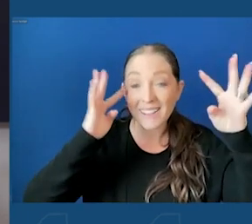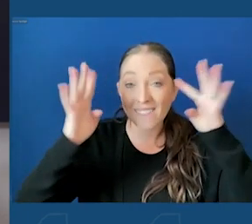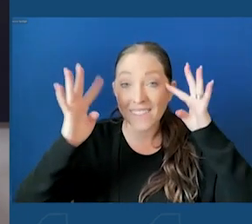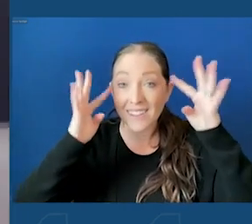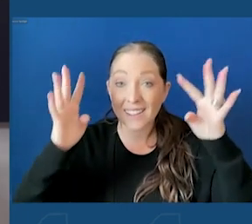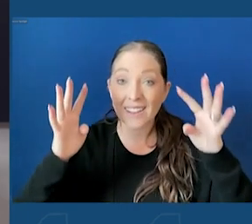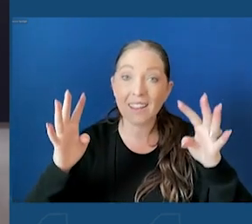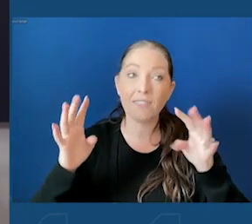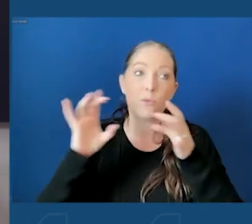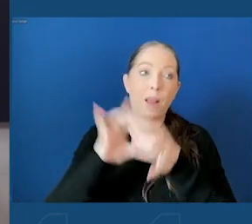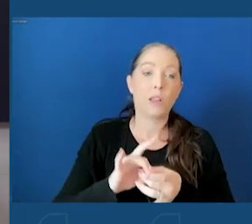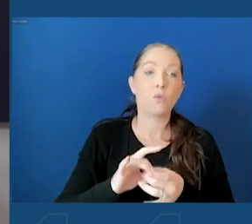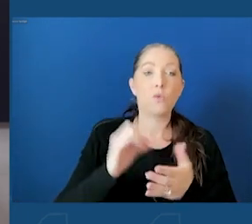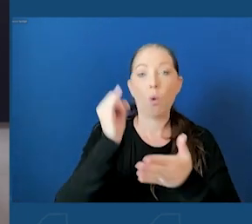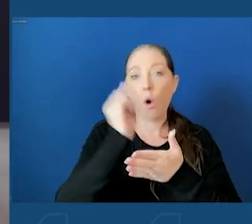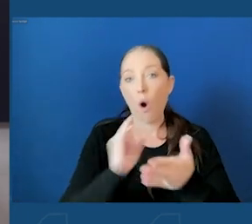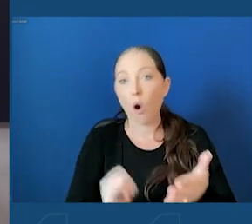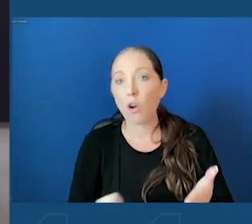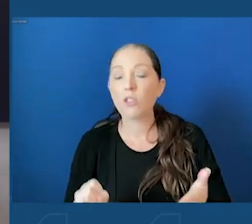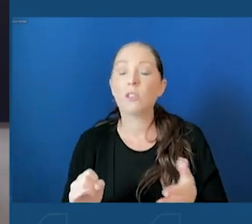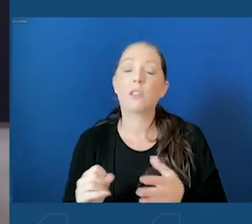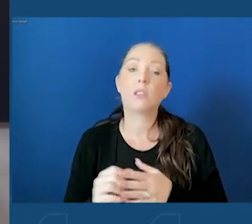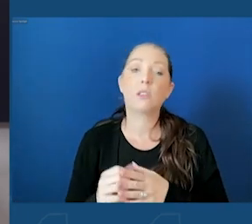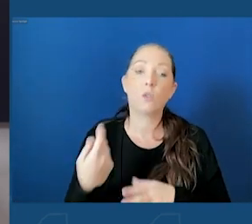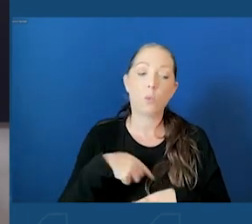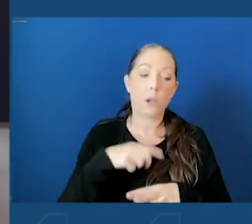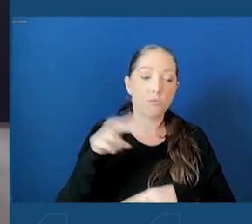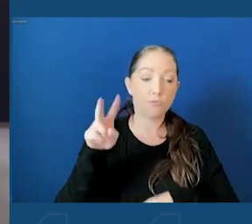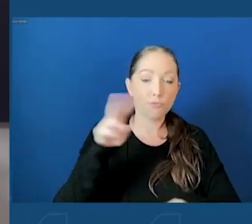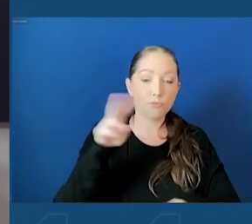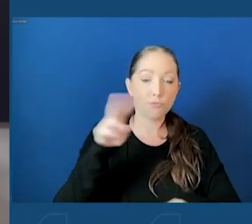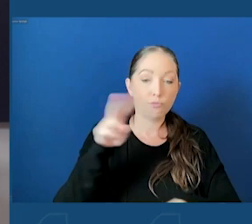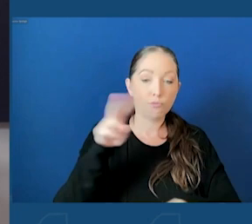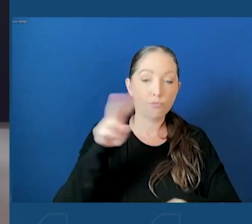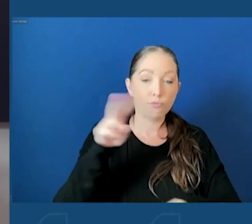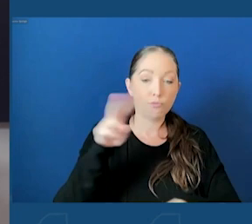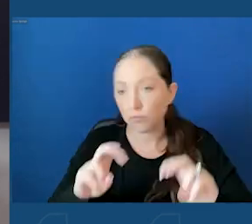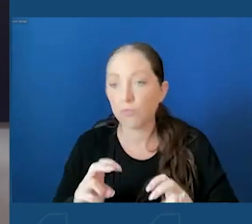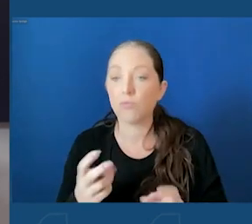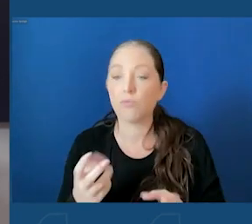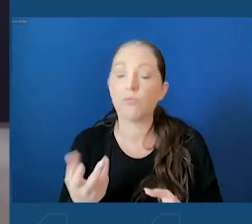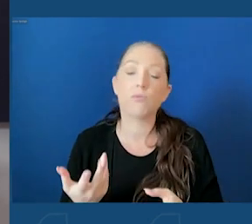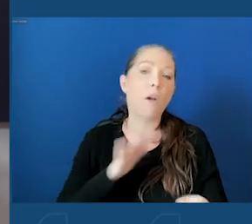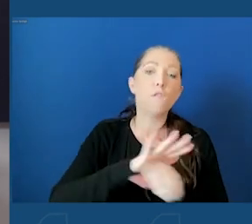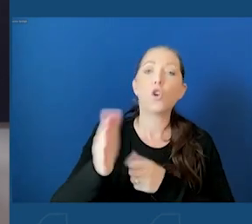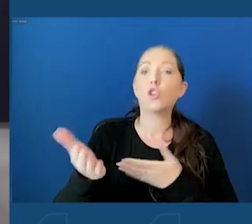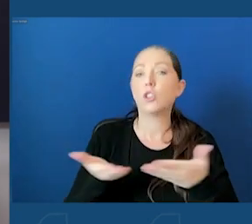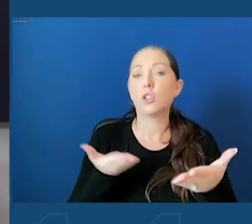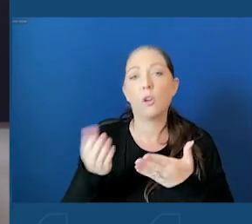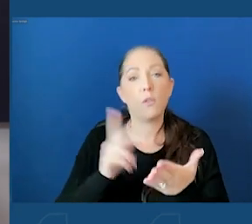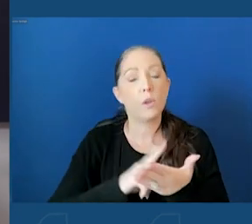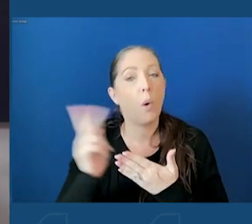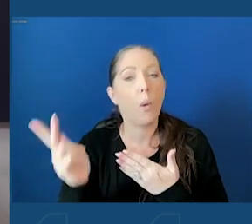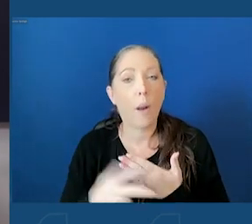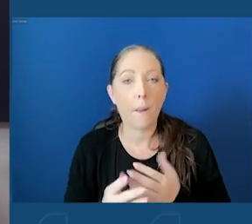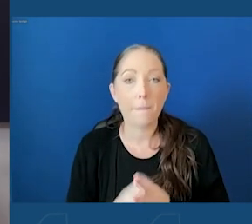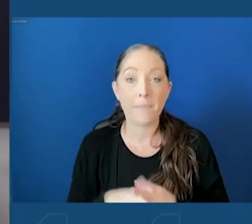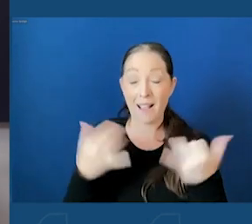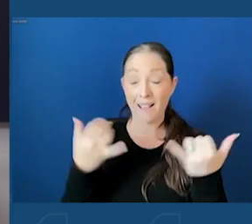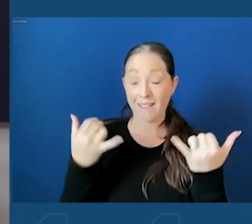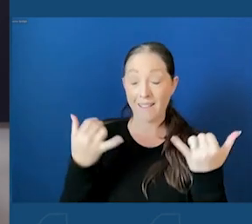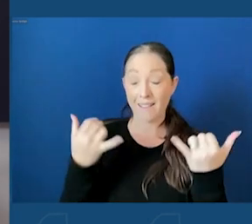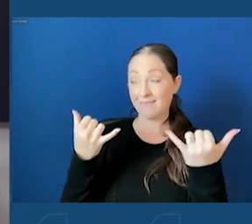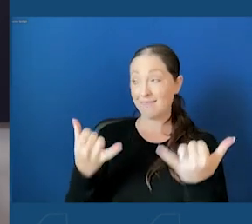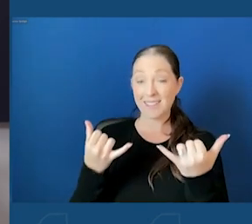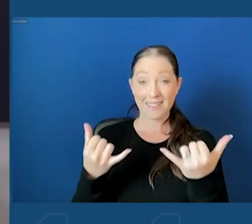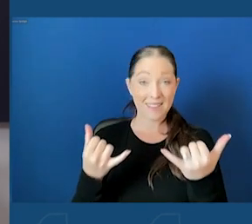arts. We look at a full service of programs that we offer. And now, because of the fact that